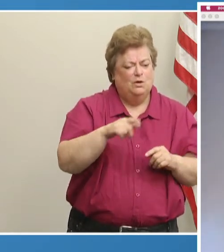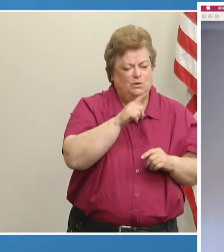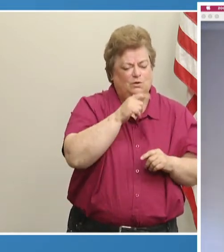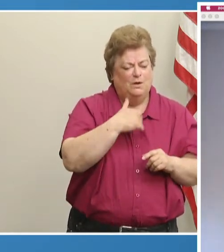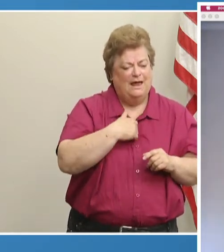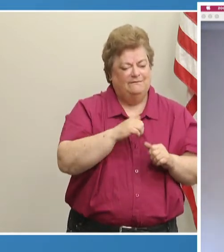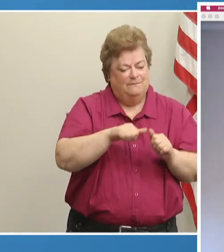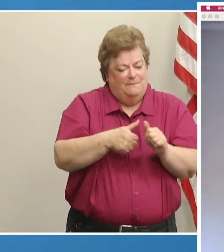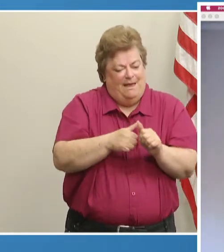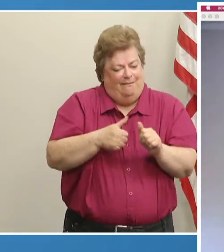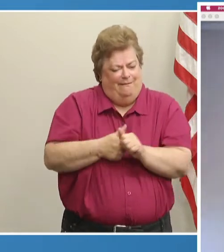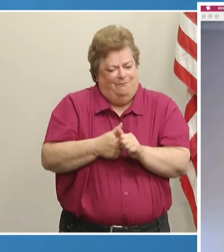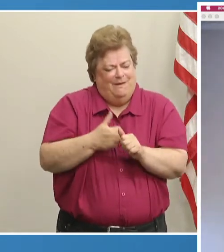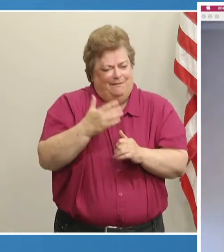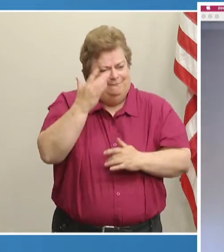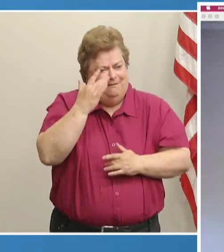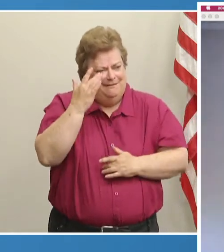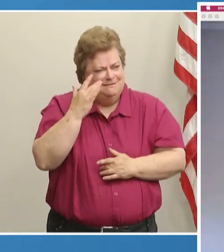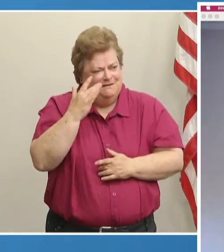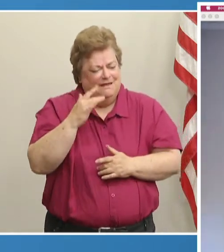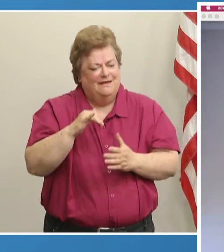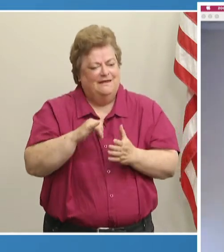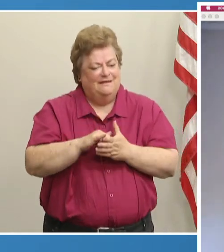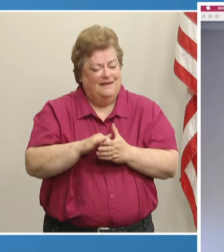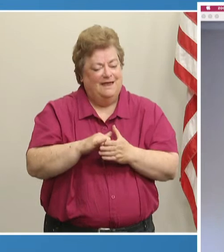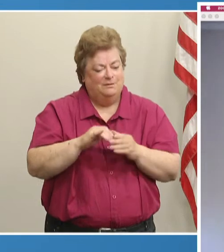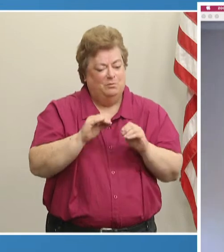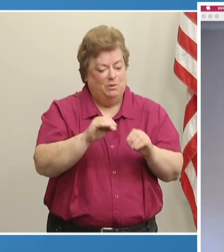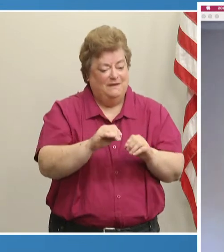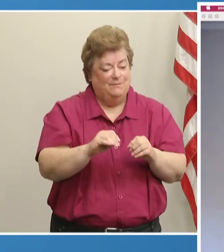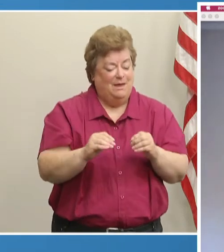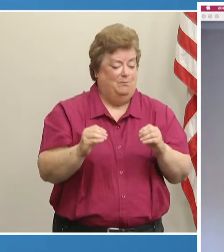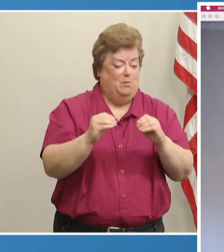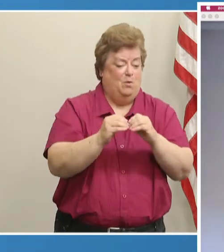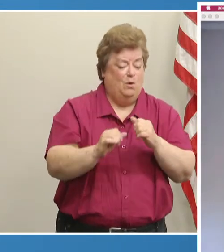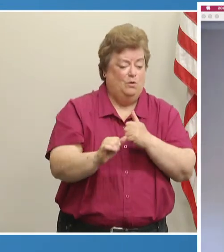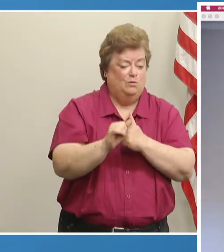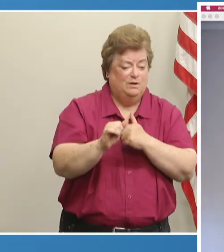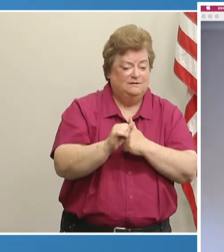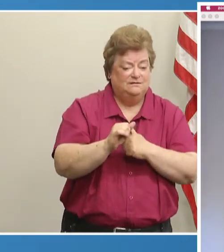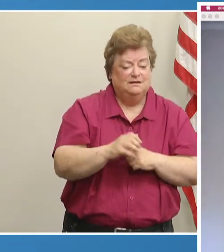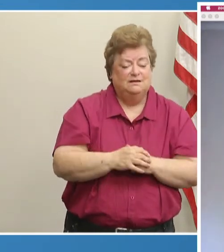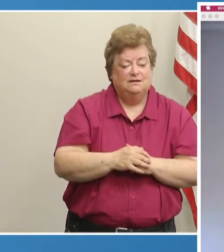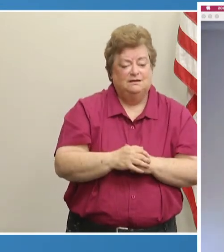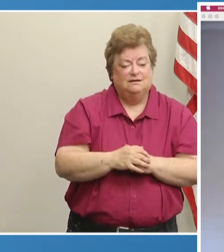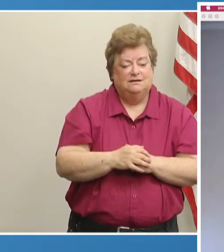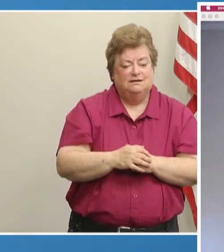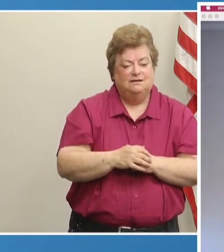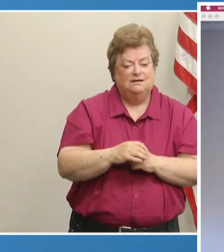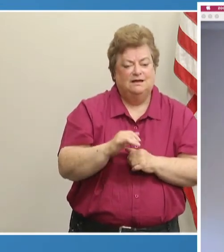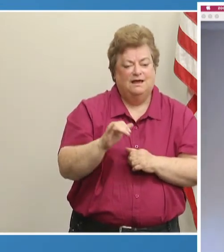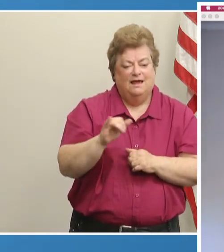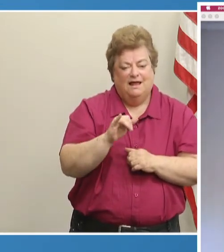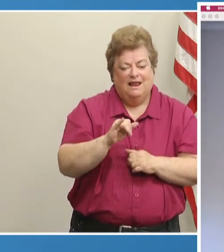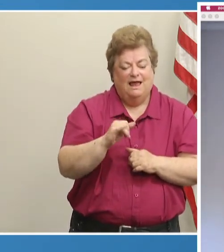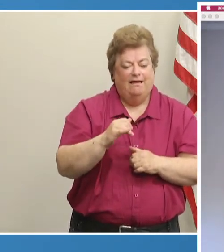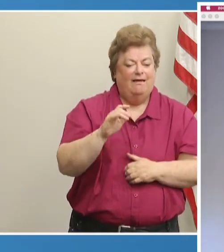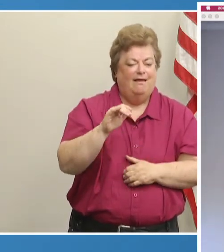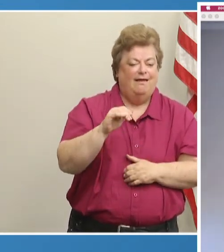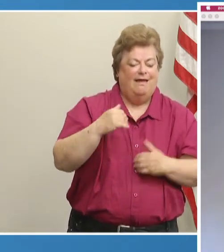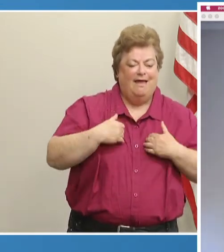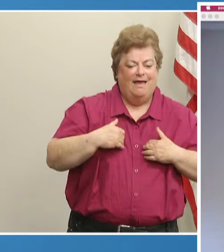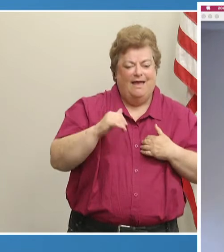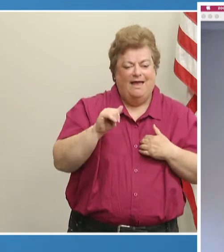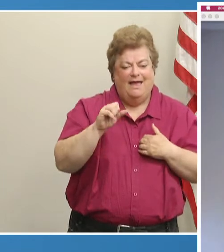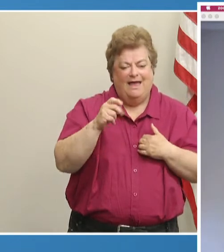health conditions that put them at higher risk of complications of COVID-19, like diabetes, moderate to severe asthma,